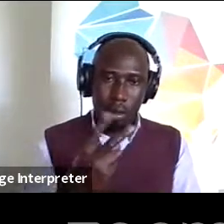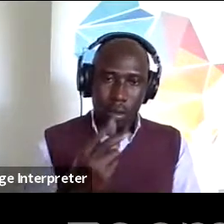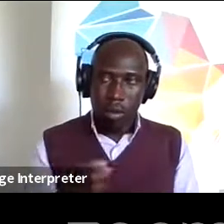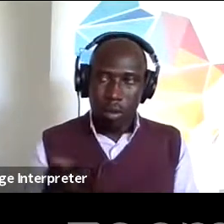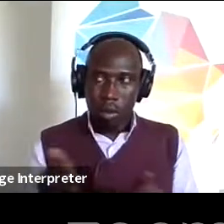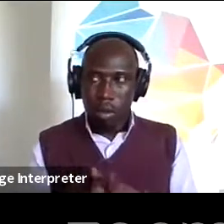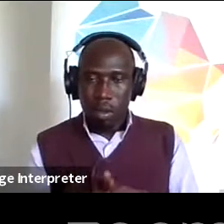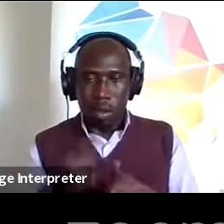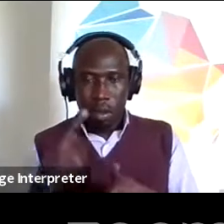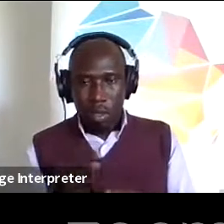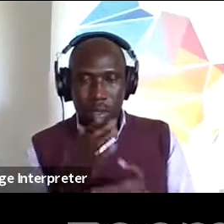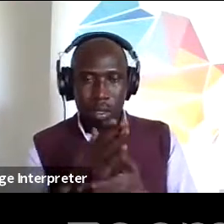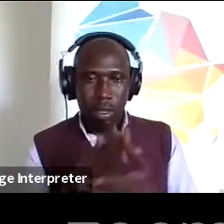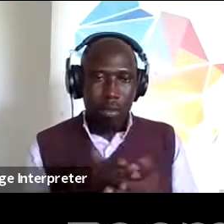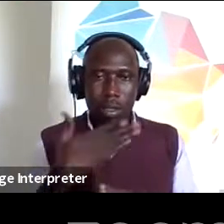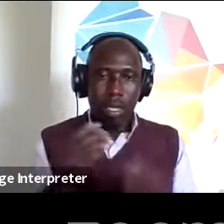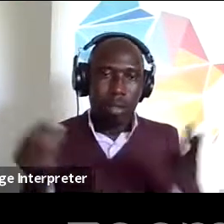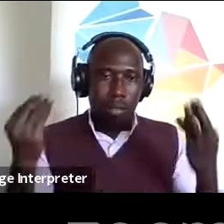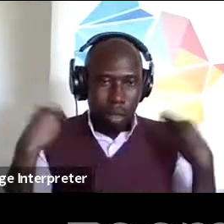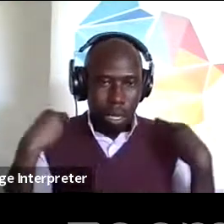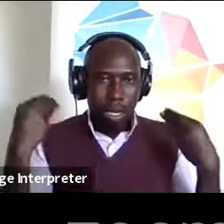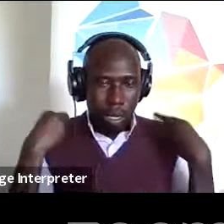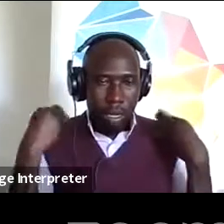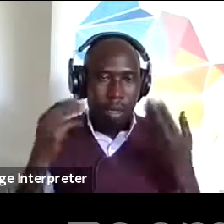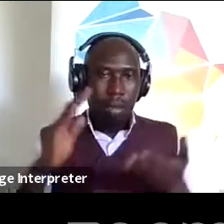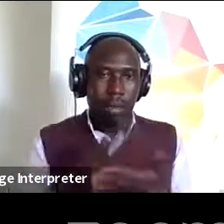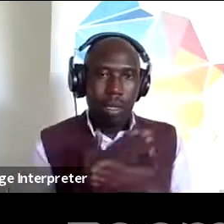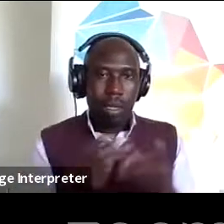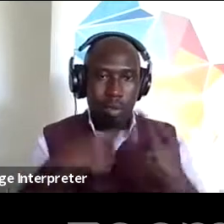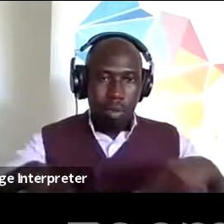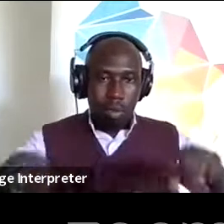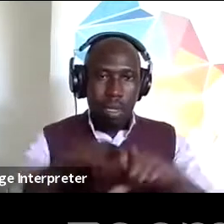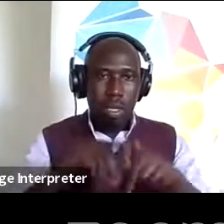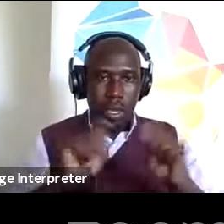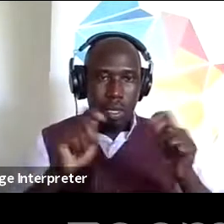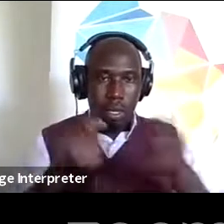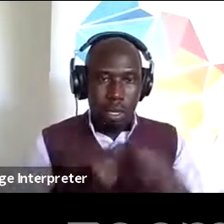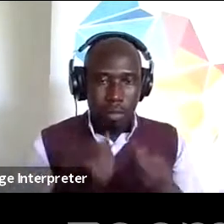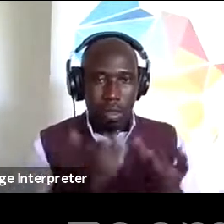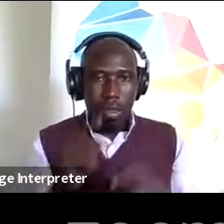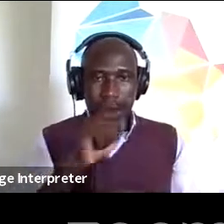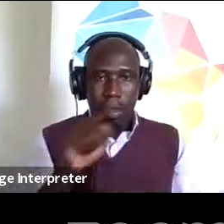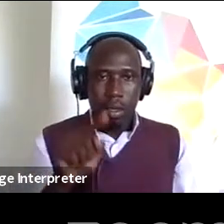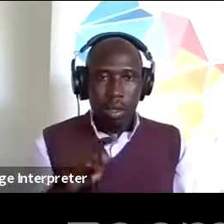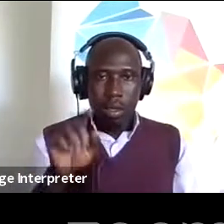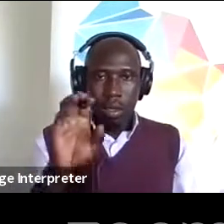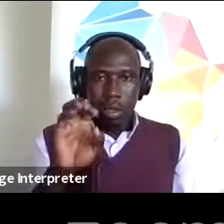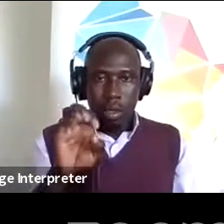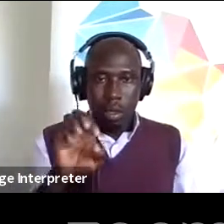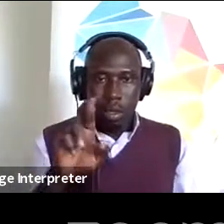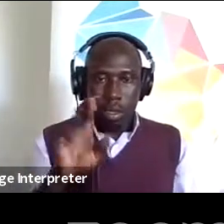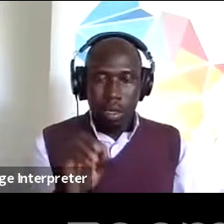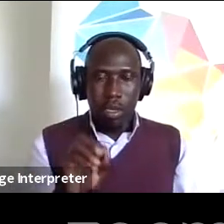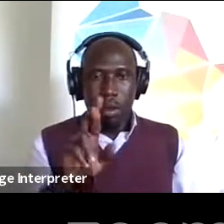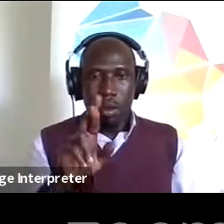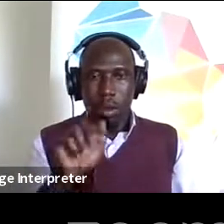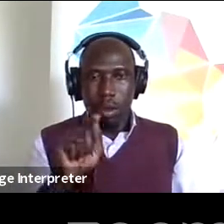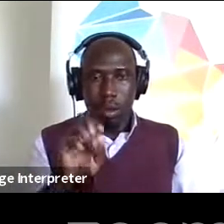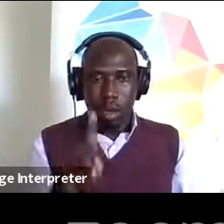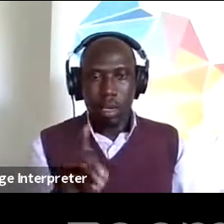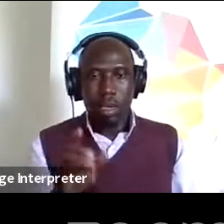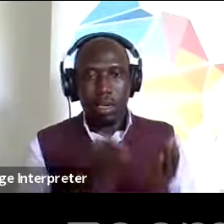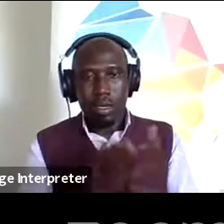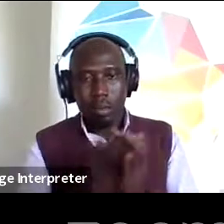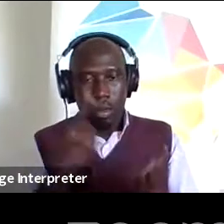take note of some of the best practices that you've shared with us in terms of zero-rated services, but I think what is clear